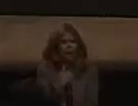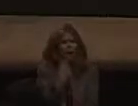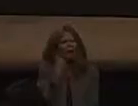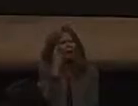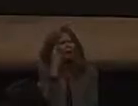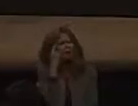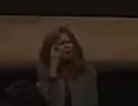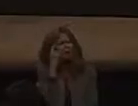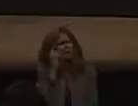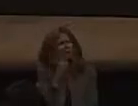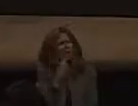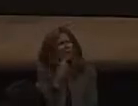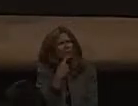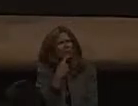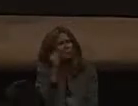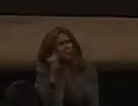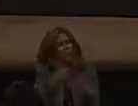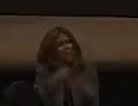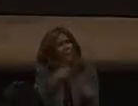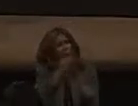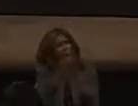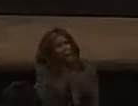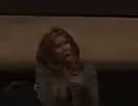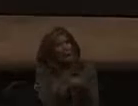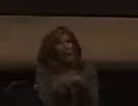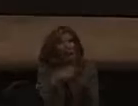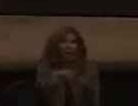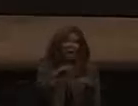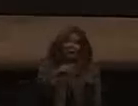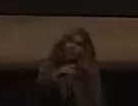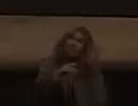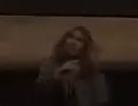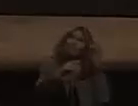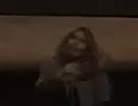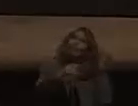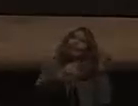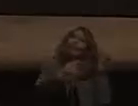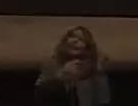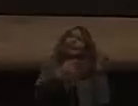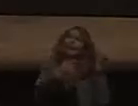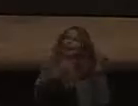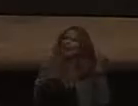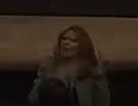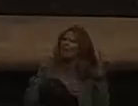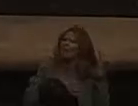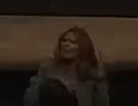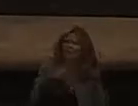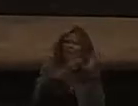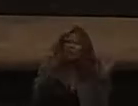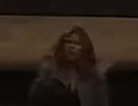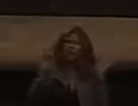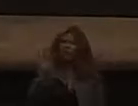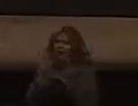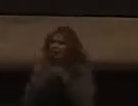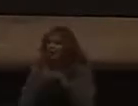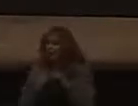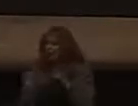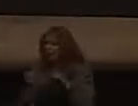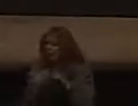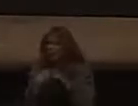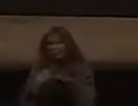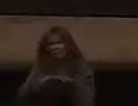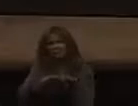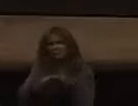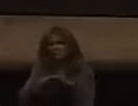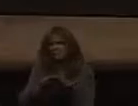that you want to employ in your institution, do not hesitate to contact us. Victor mentioned the